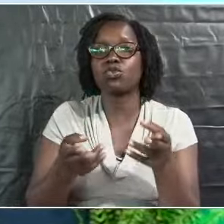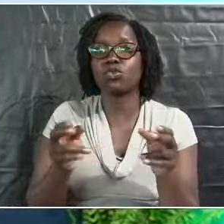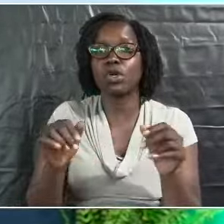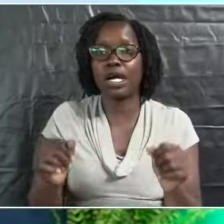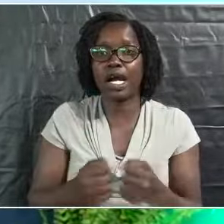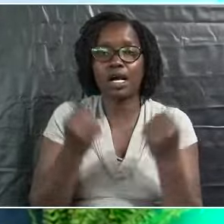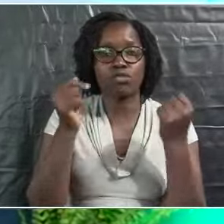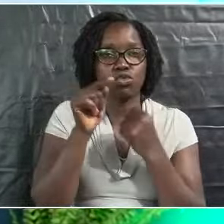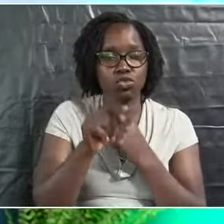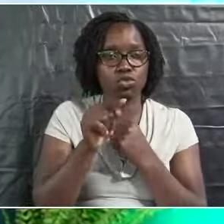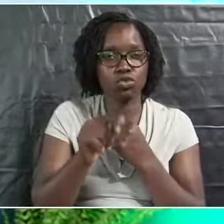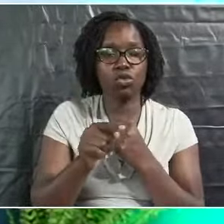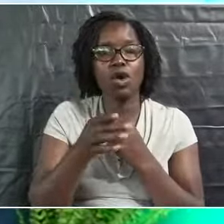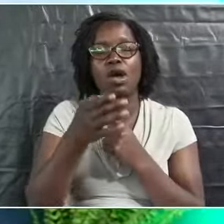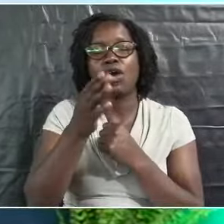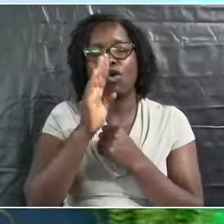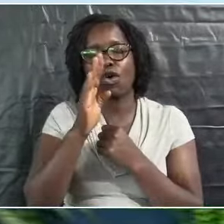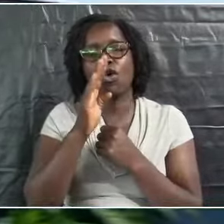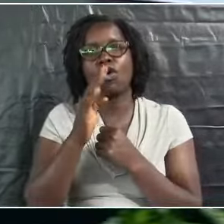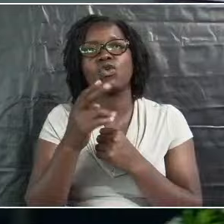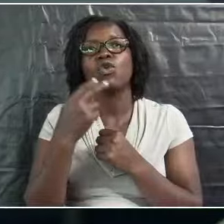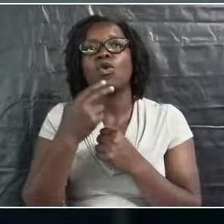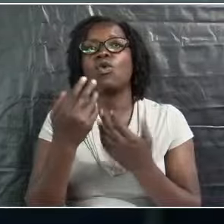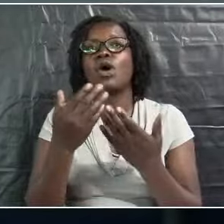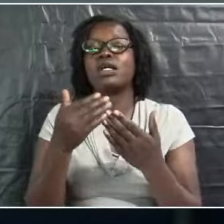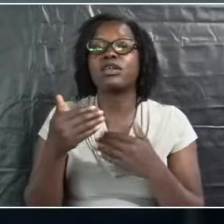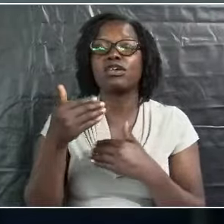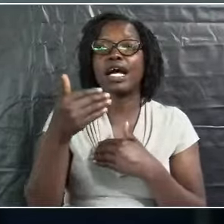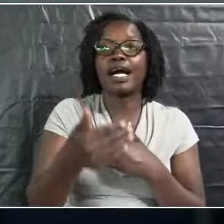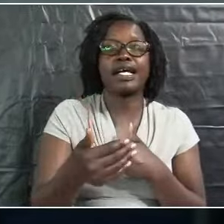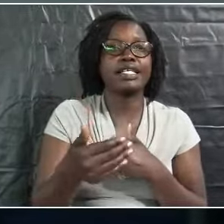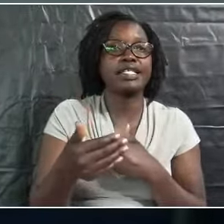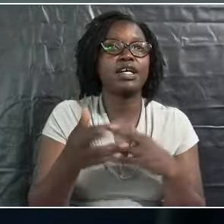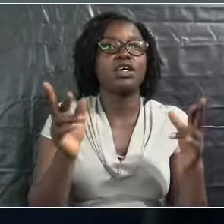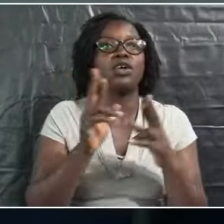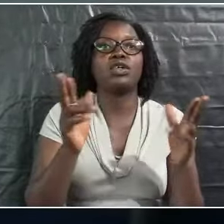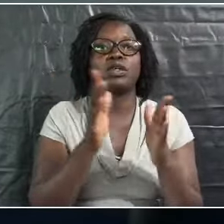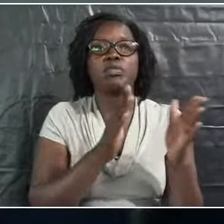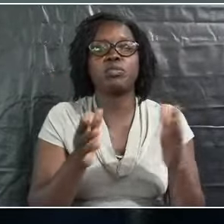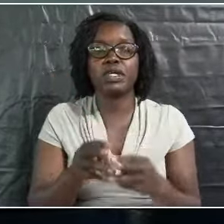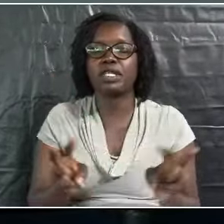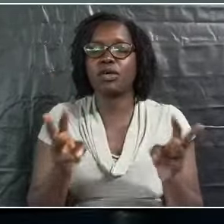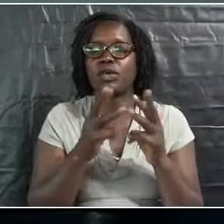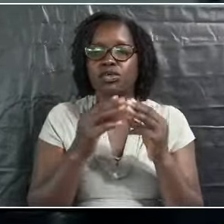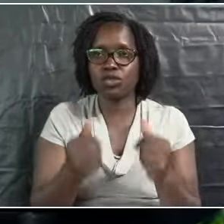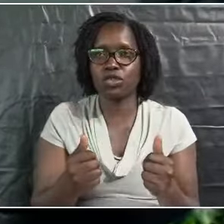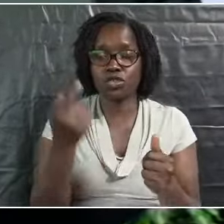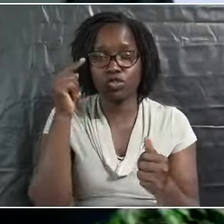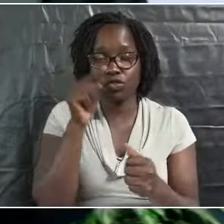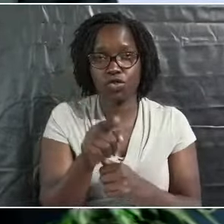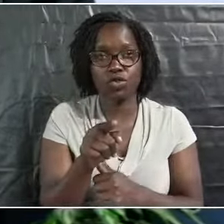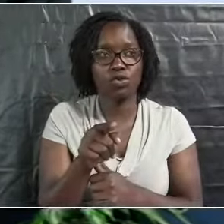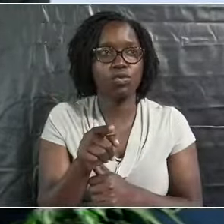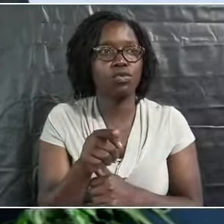come, the God who had already gone ahead of you already prepared a way out for you.